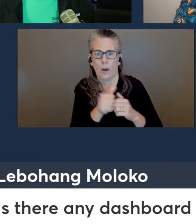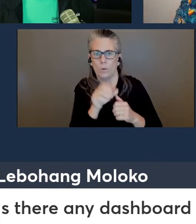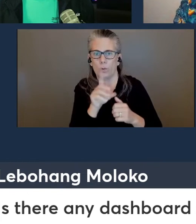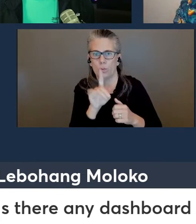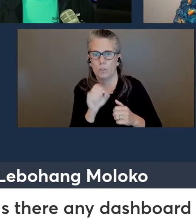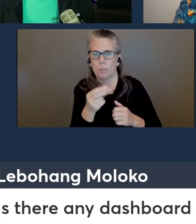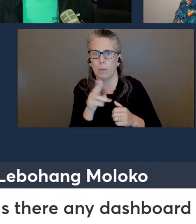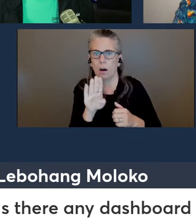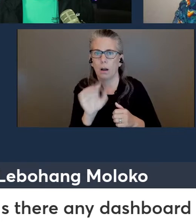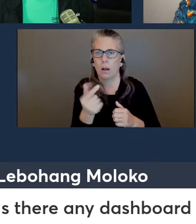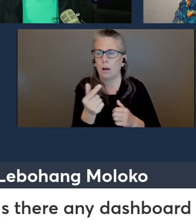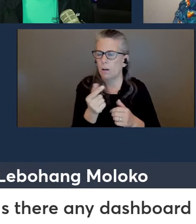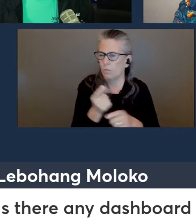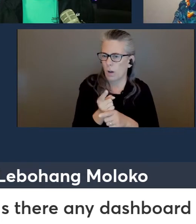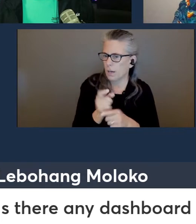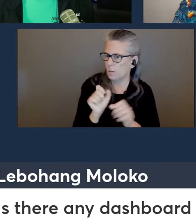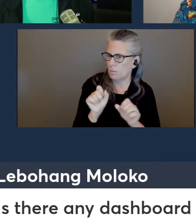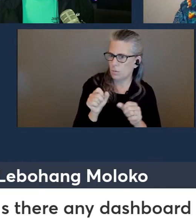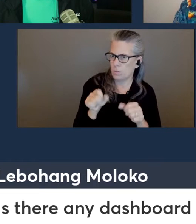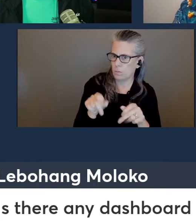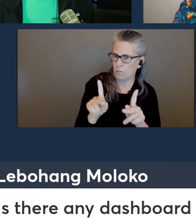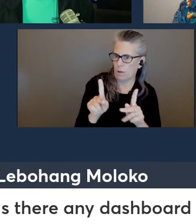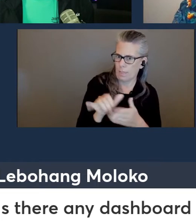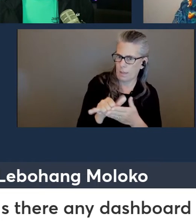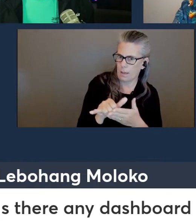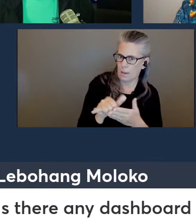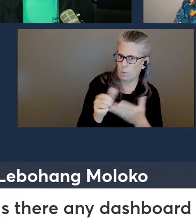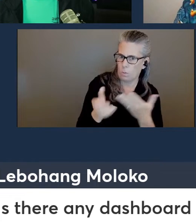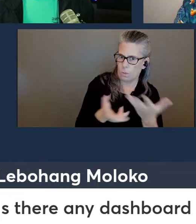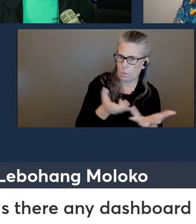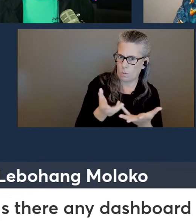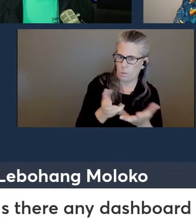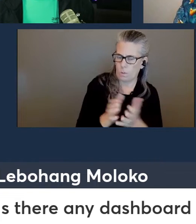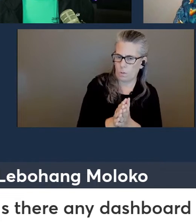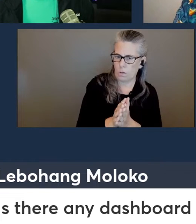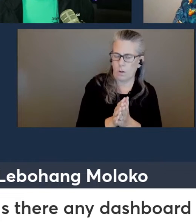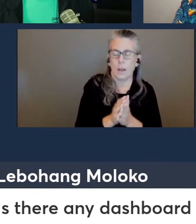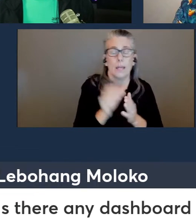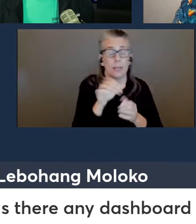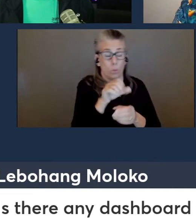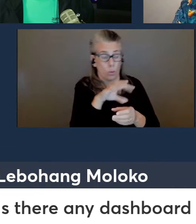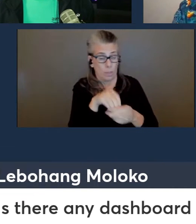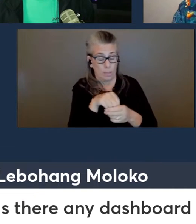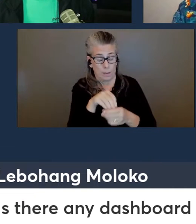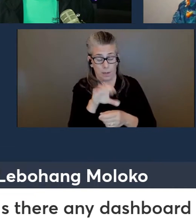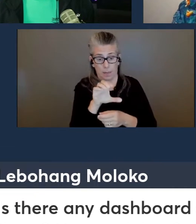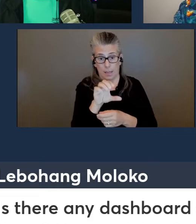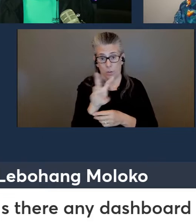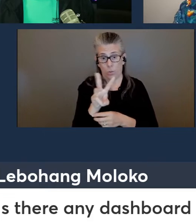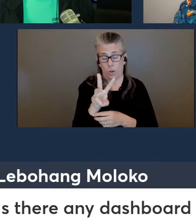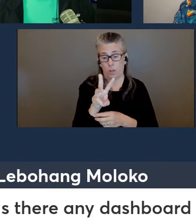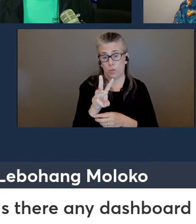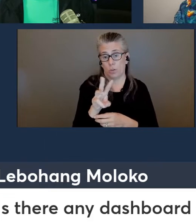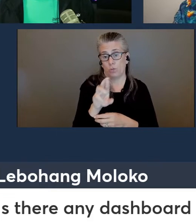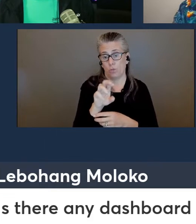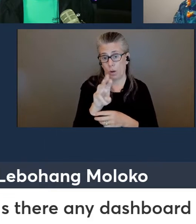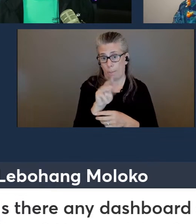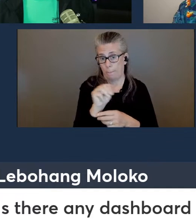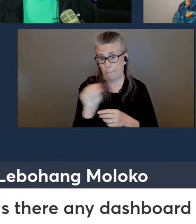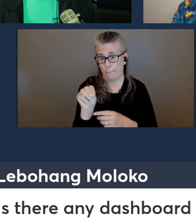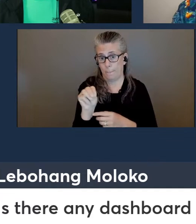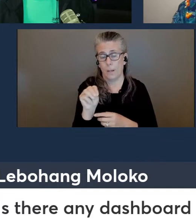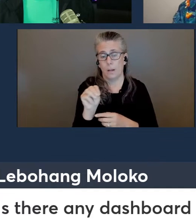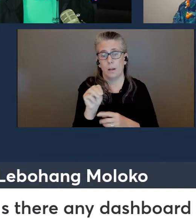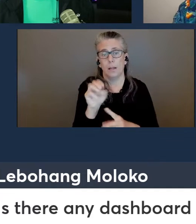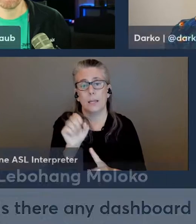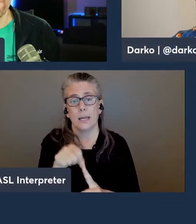information with what you will, right? Yeah, so we within CloudWatch RUM, we have a rich visualization. I think we will see a little bit